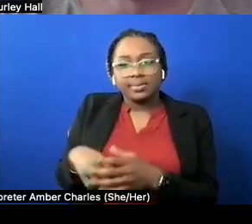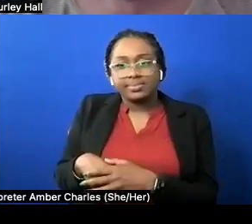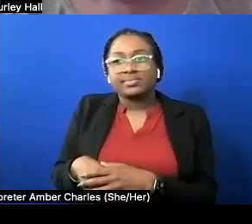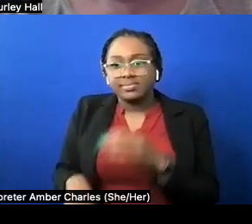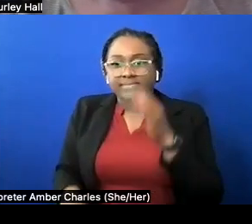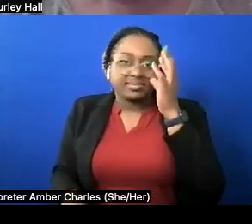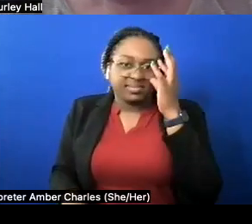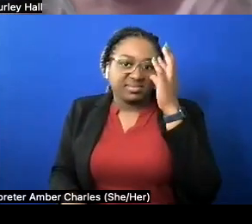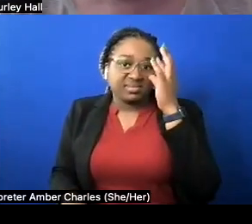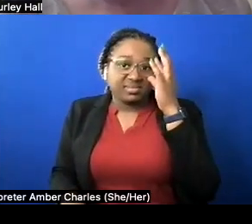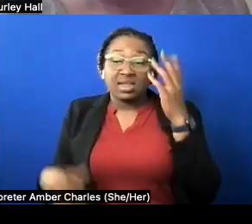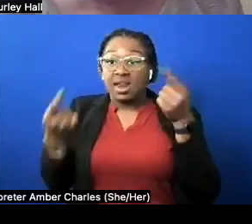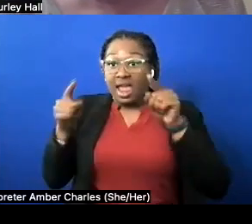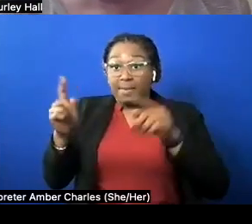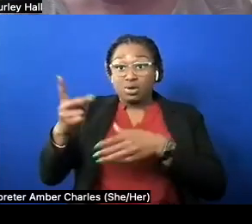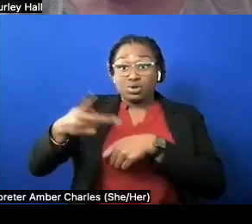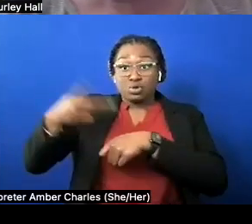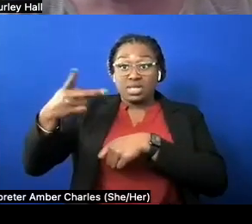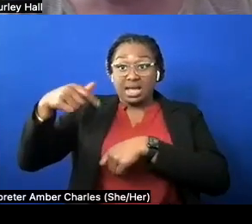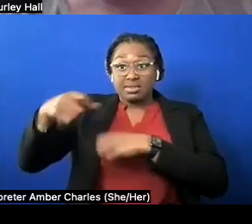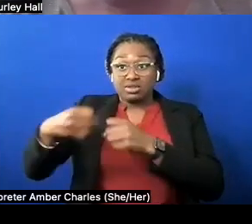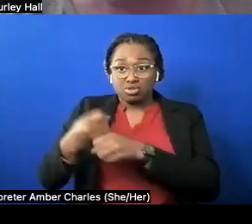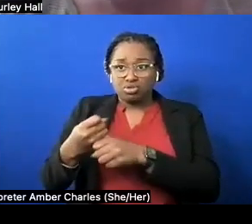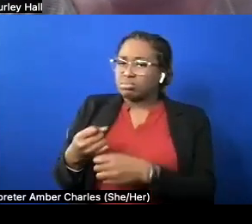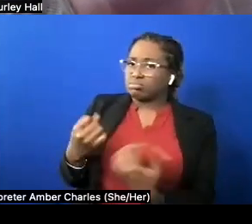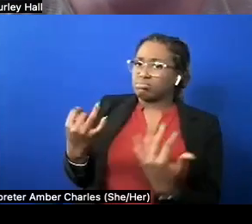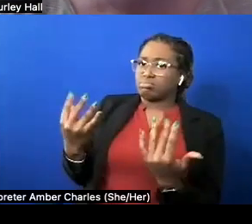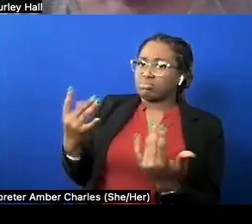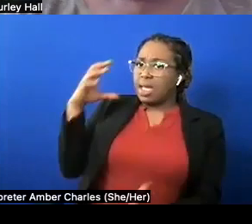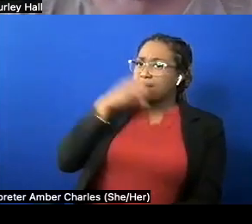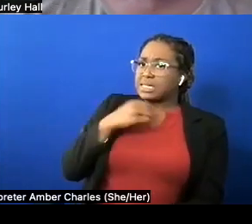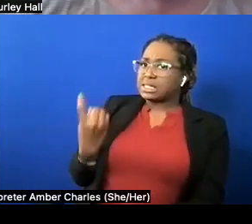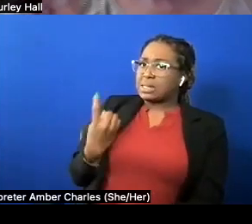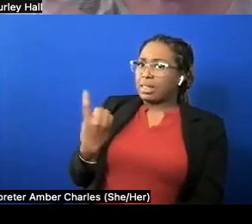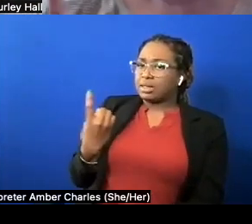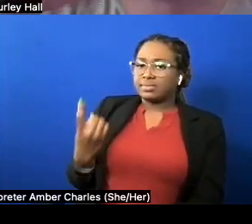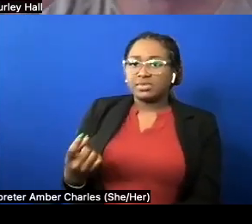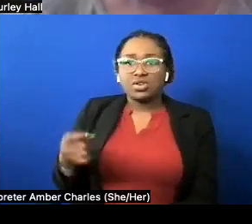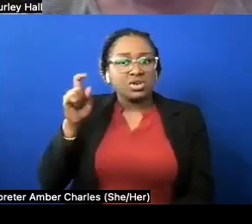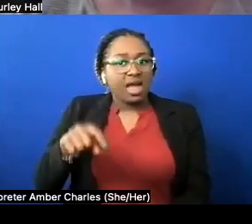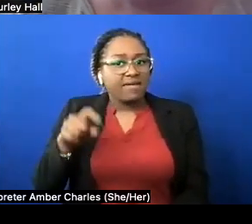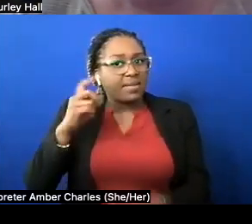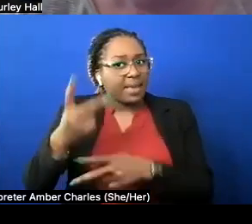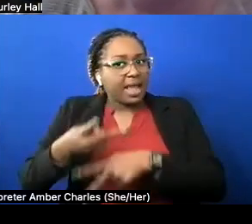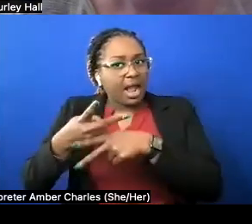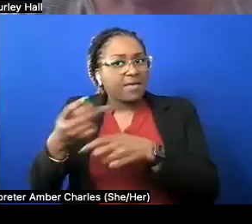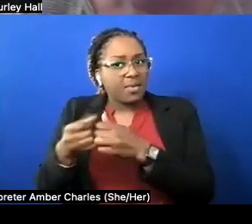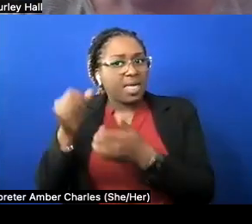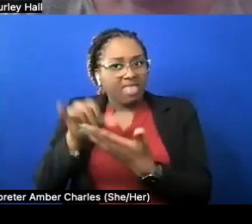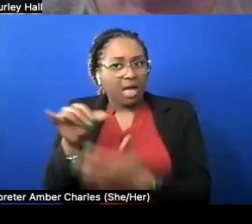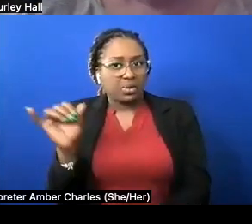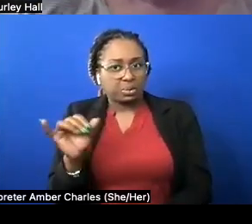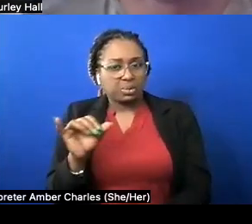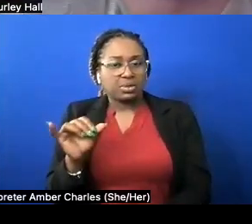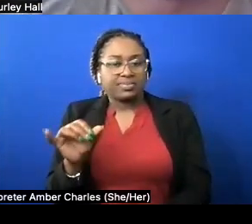That happened to me already twice this year. And I'm thinking, wait, you know, am I missing something here? So, you know, you've got to look out for those signals then that also